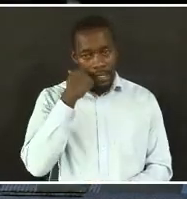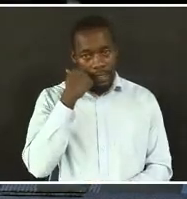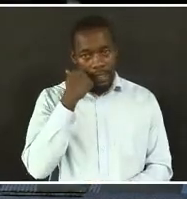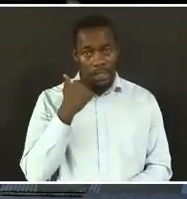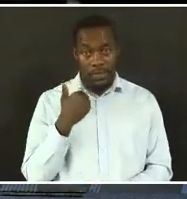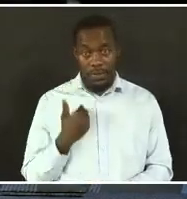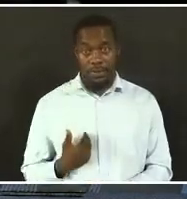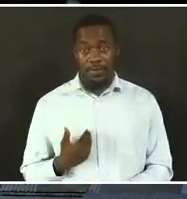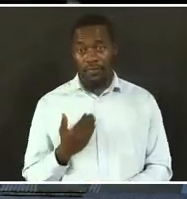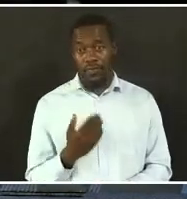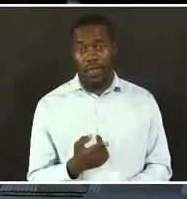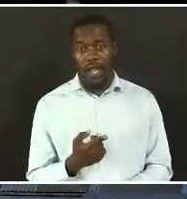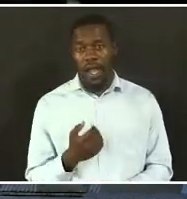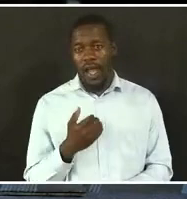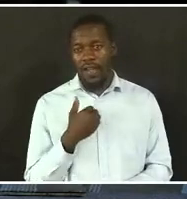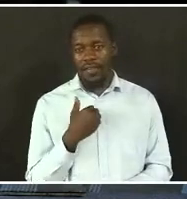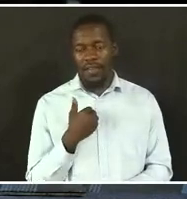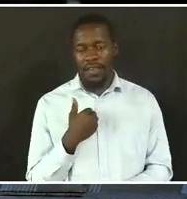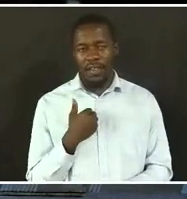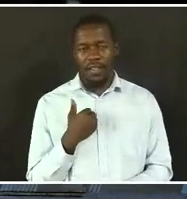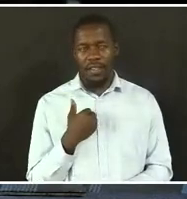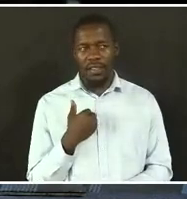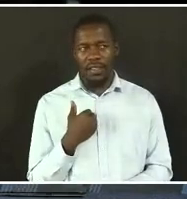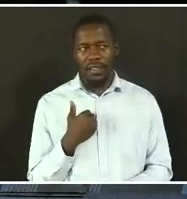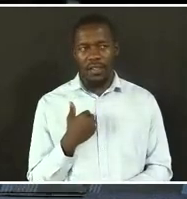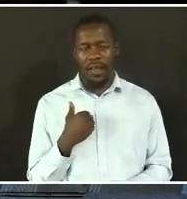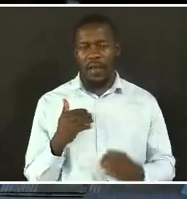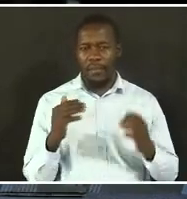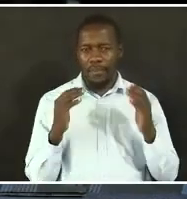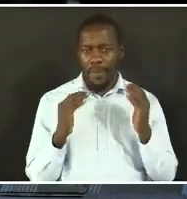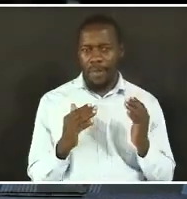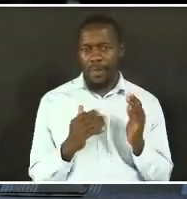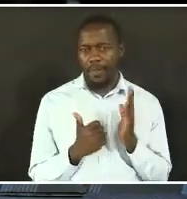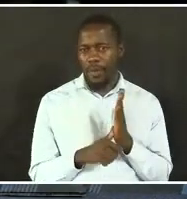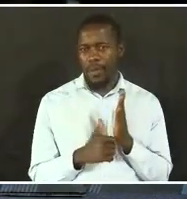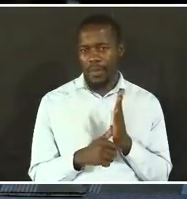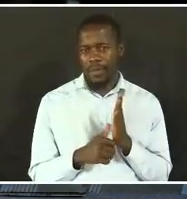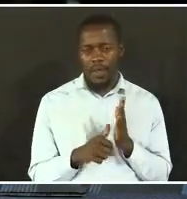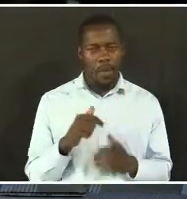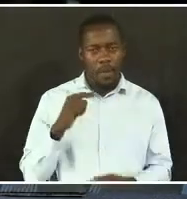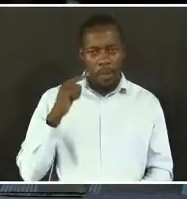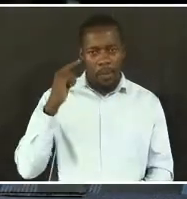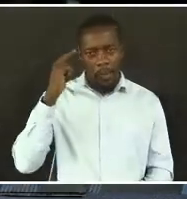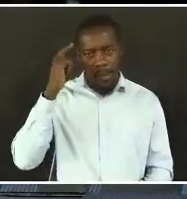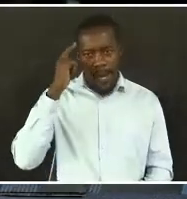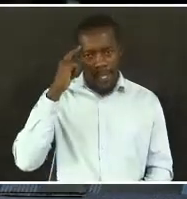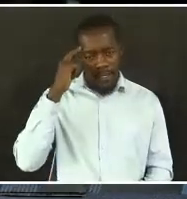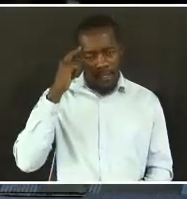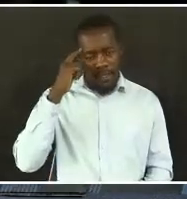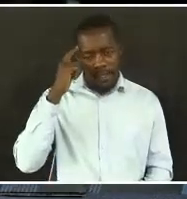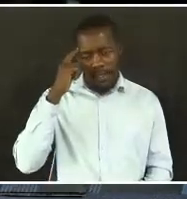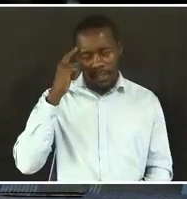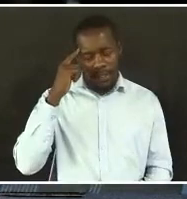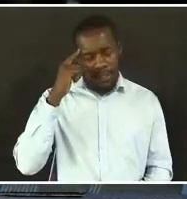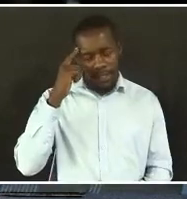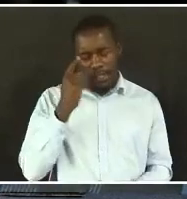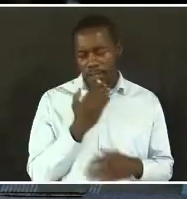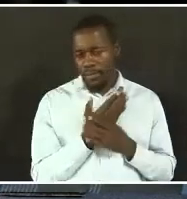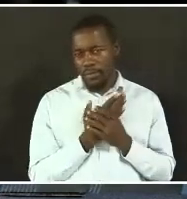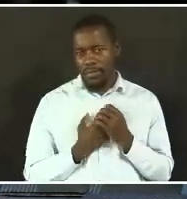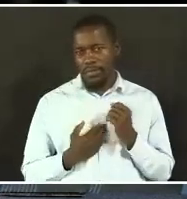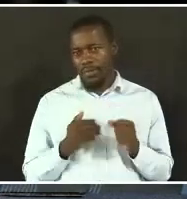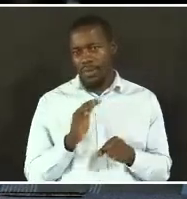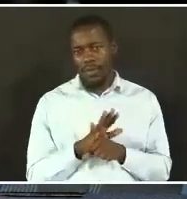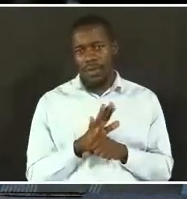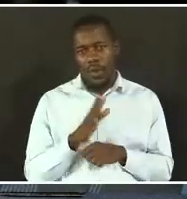terminal illness. Mm-hmm. This is someone who is somehow giving up. The mind is shutting down because they are already seeing that they